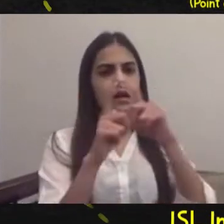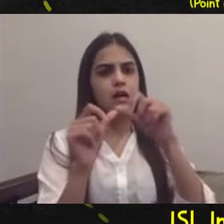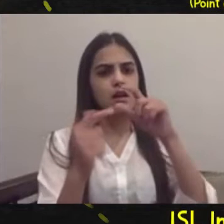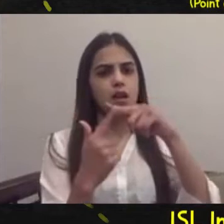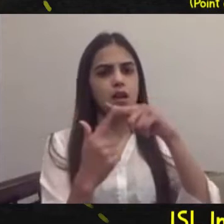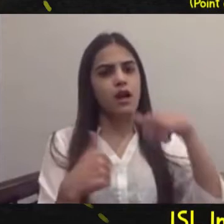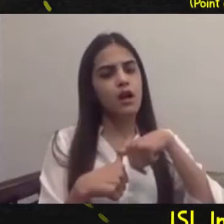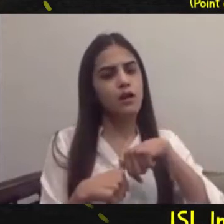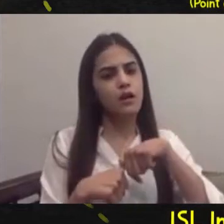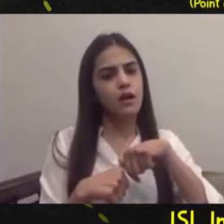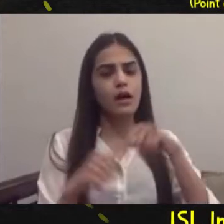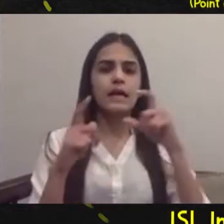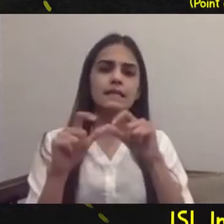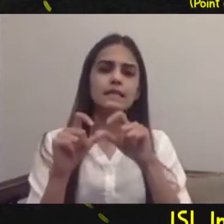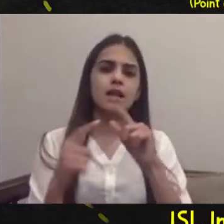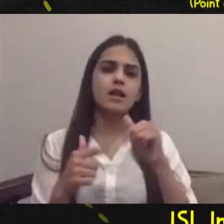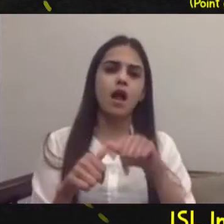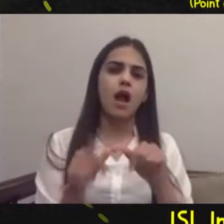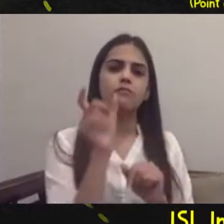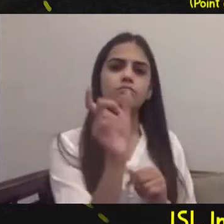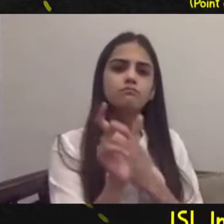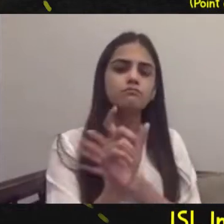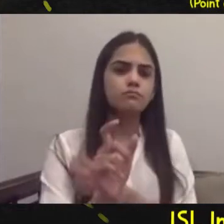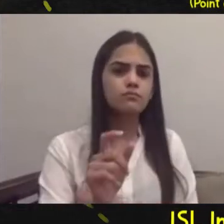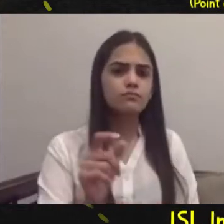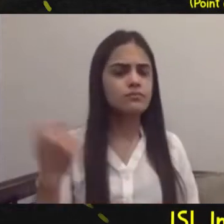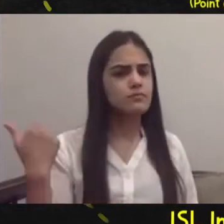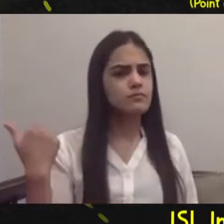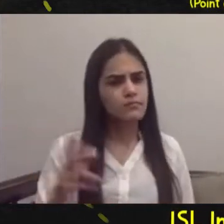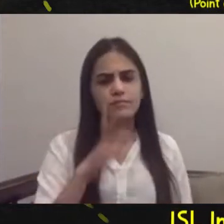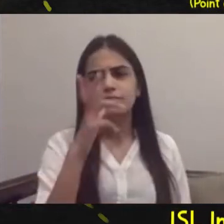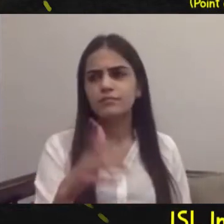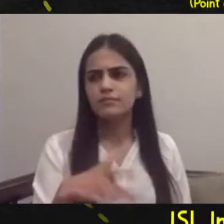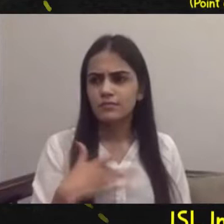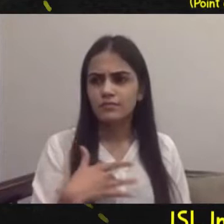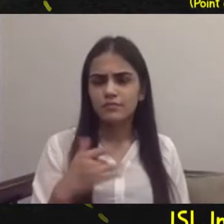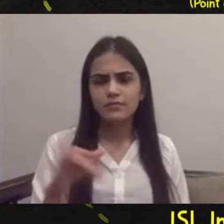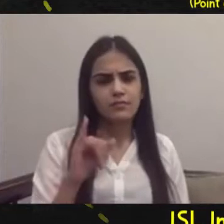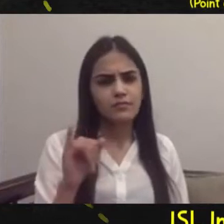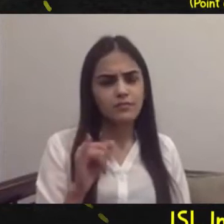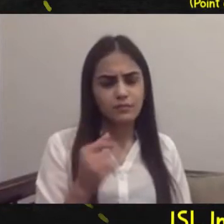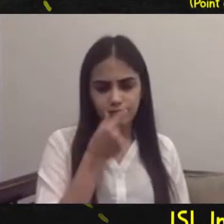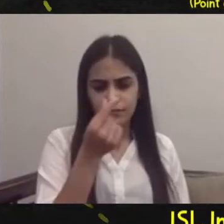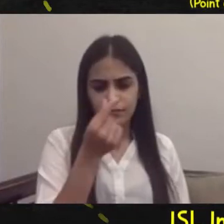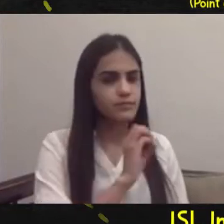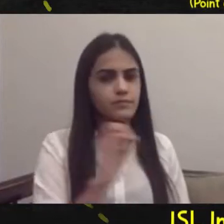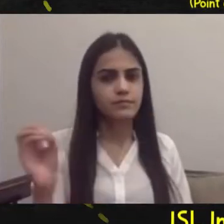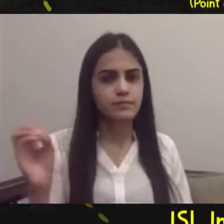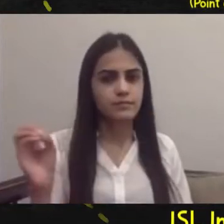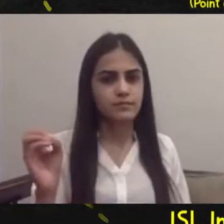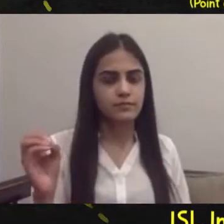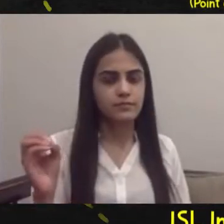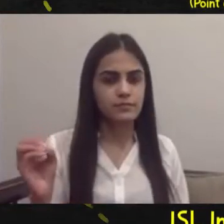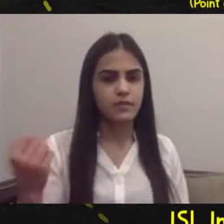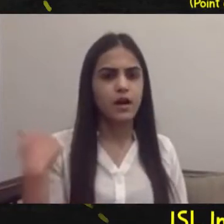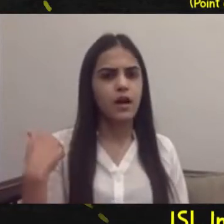call it, data." I gaped at him in a foolish manner, literally speechless, mainly because I didn't